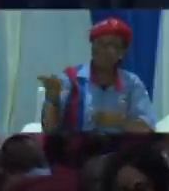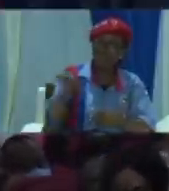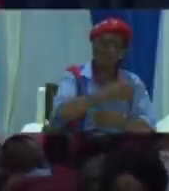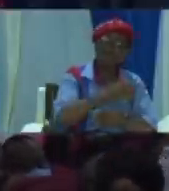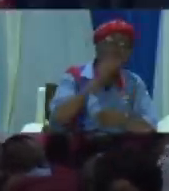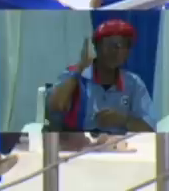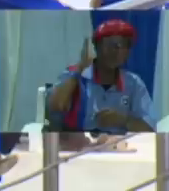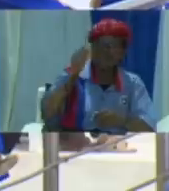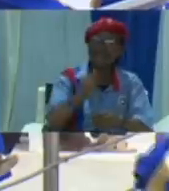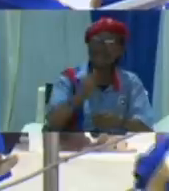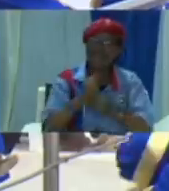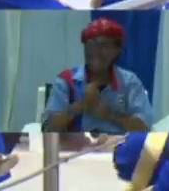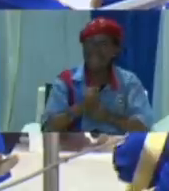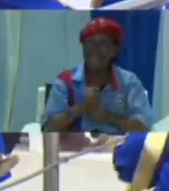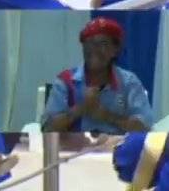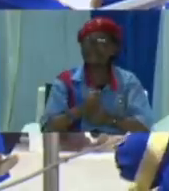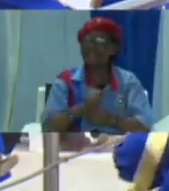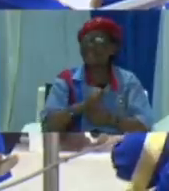eyes.